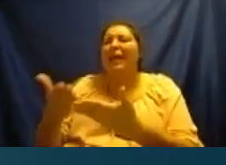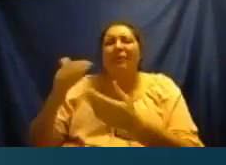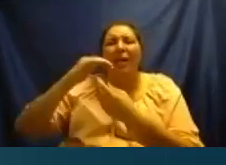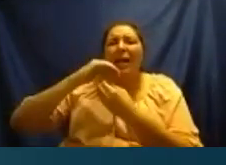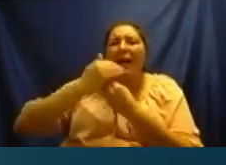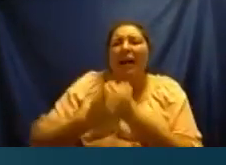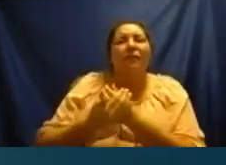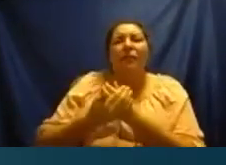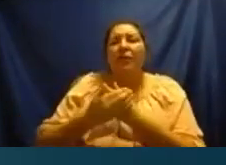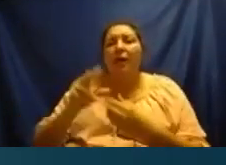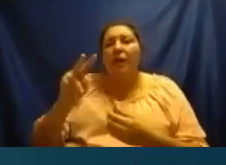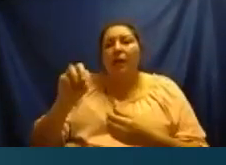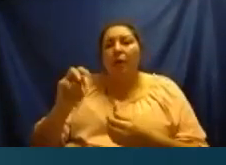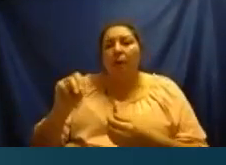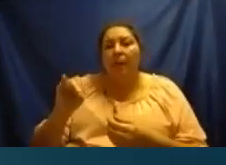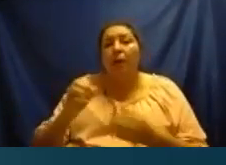done something else.